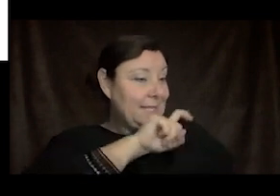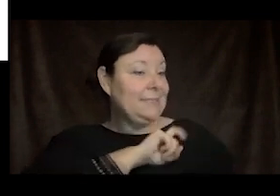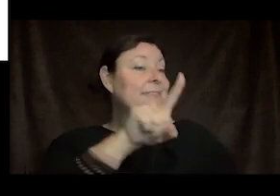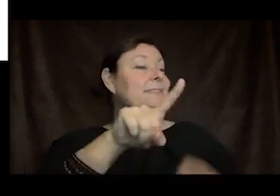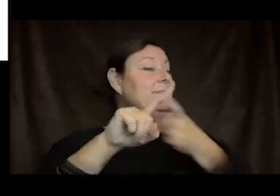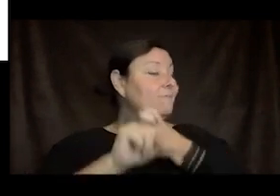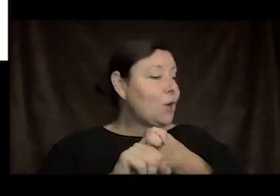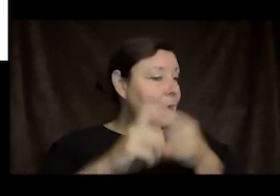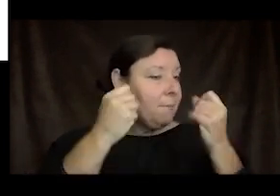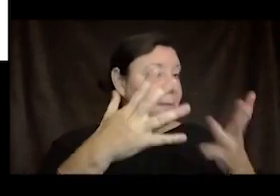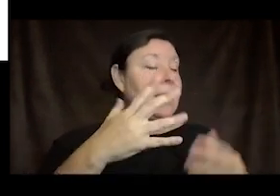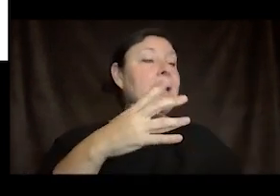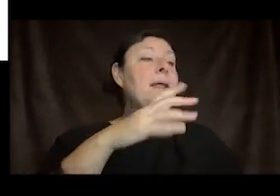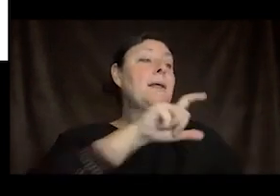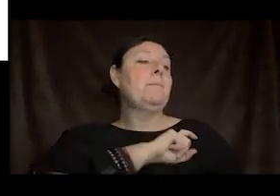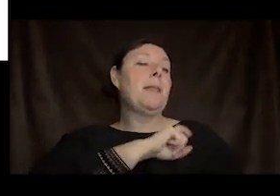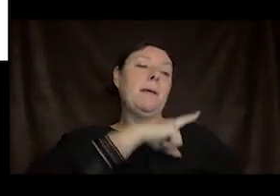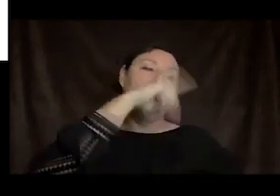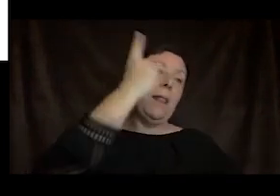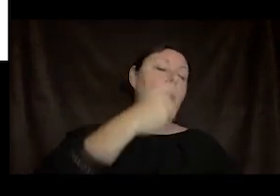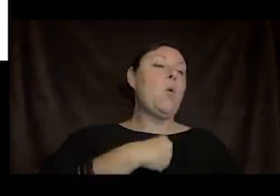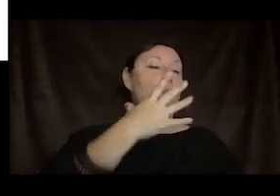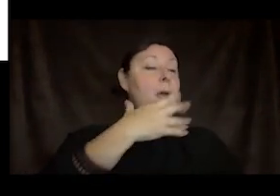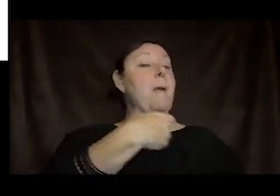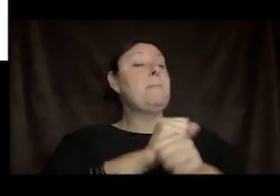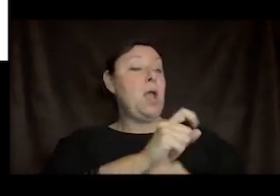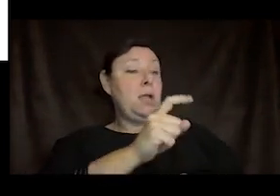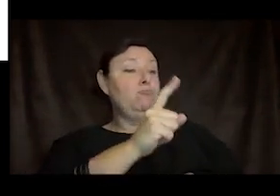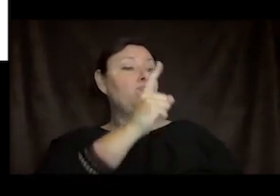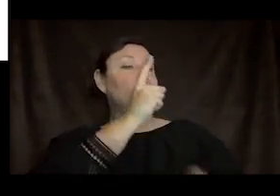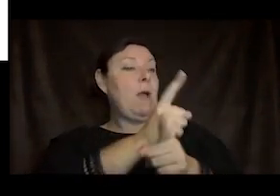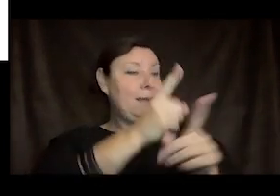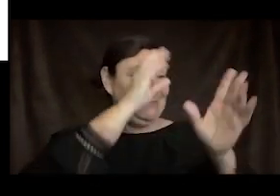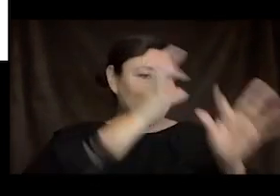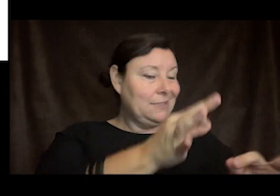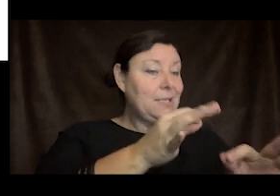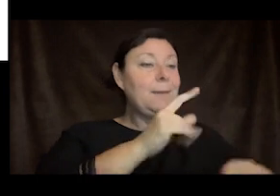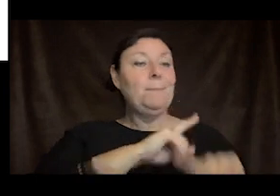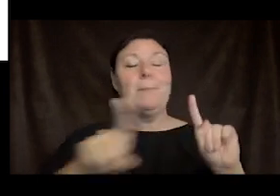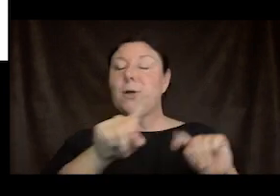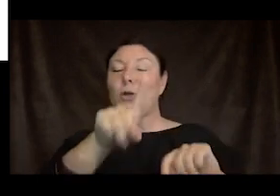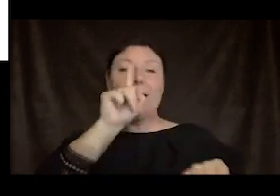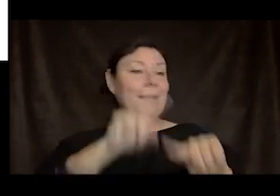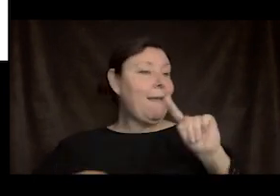many cops who are Black and white and make good choices, but you can't always